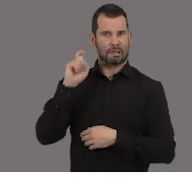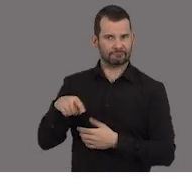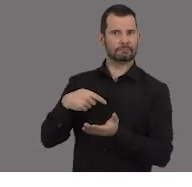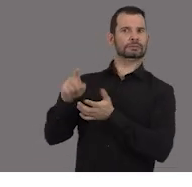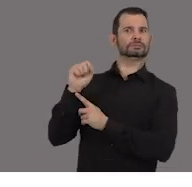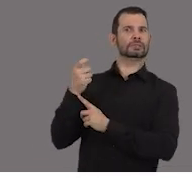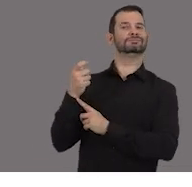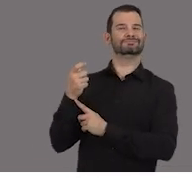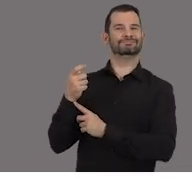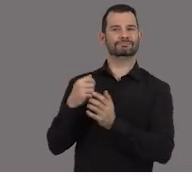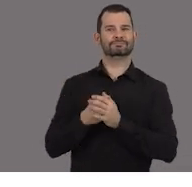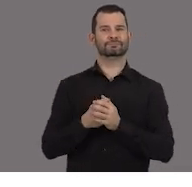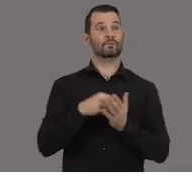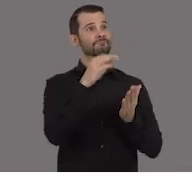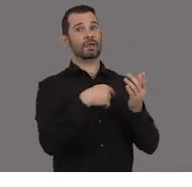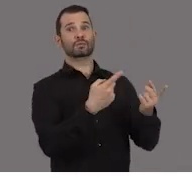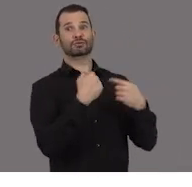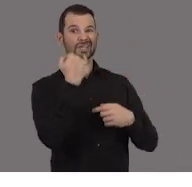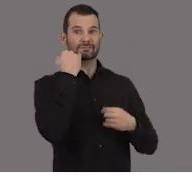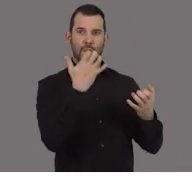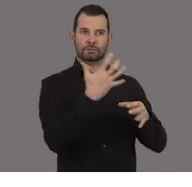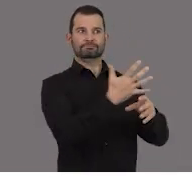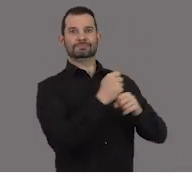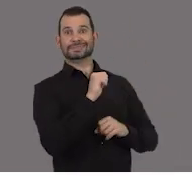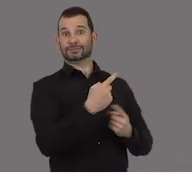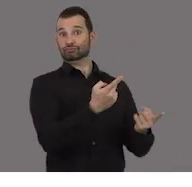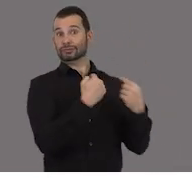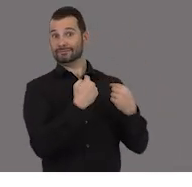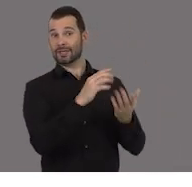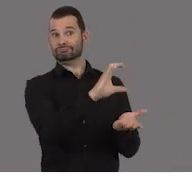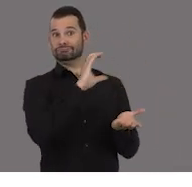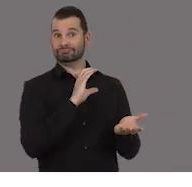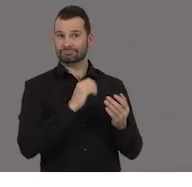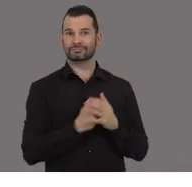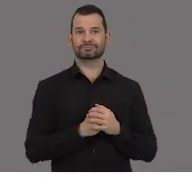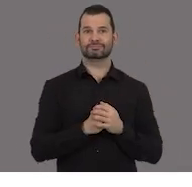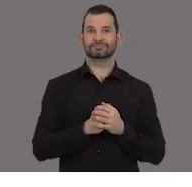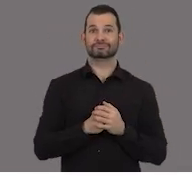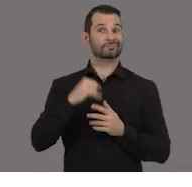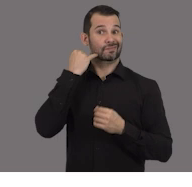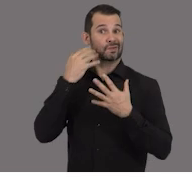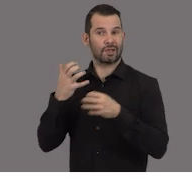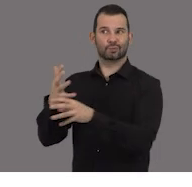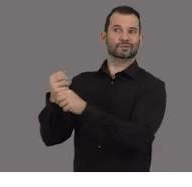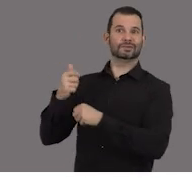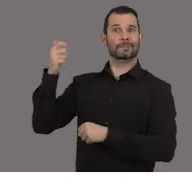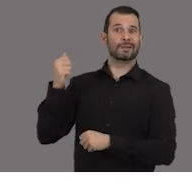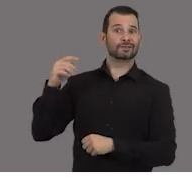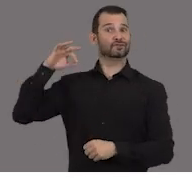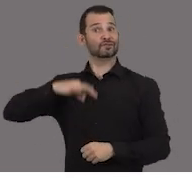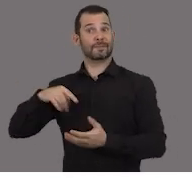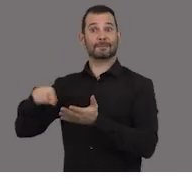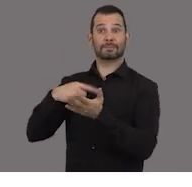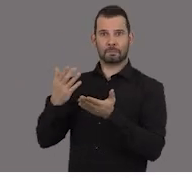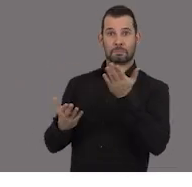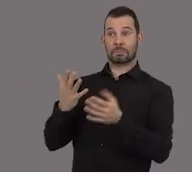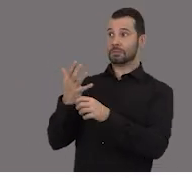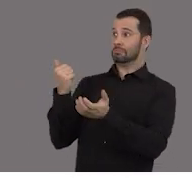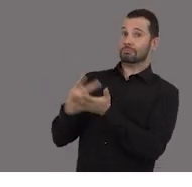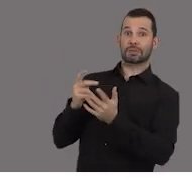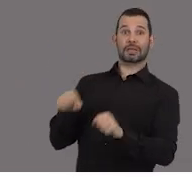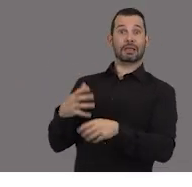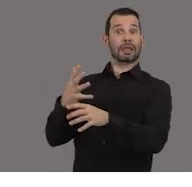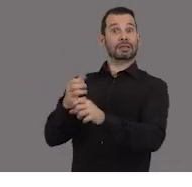a return if you have to pay tax, if you want to receive a tax refund, or if you want to